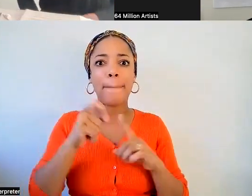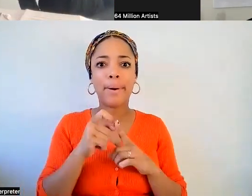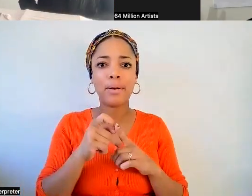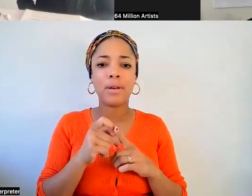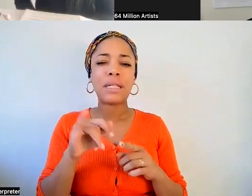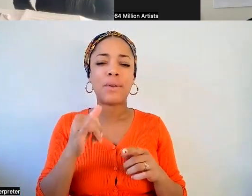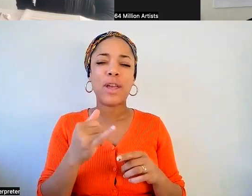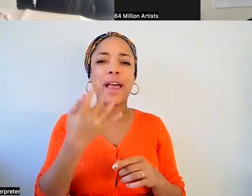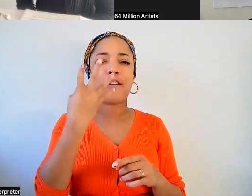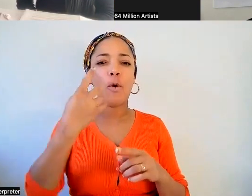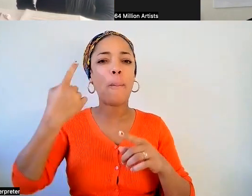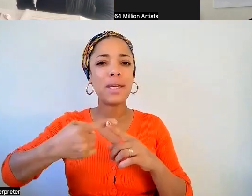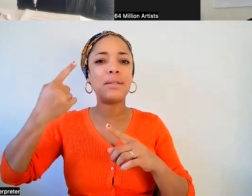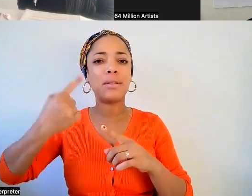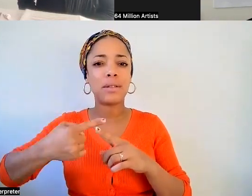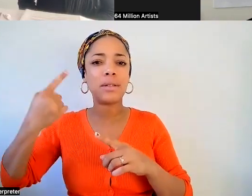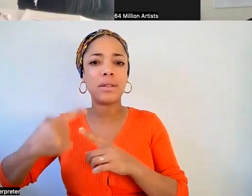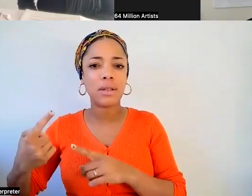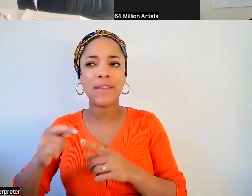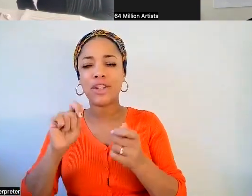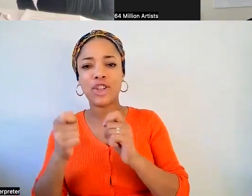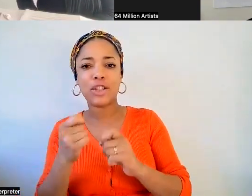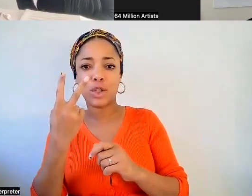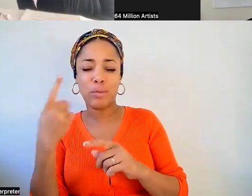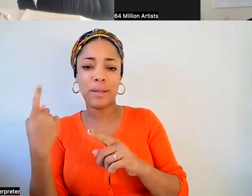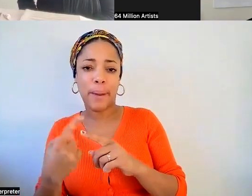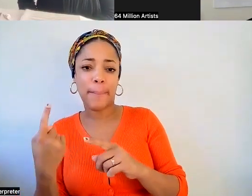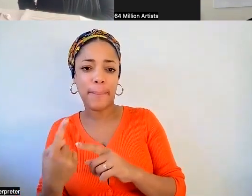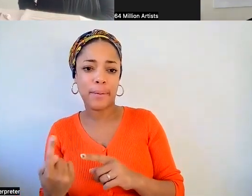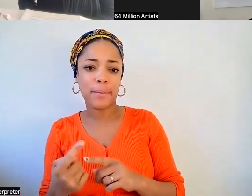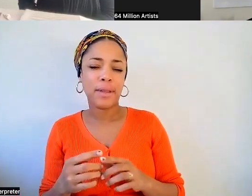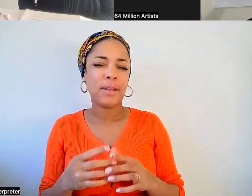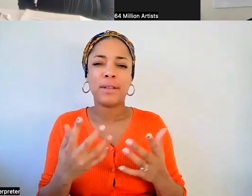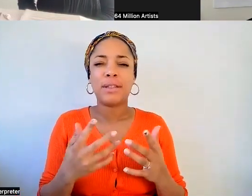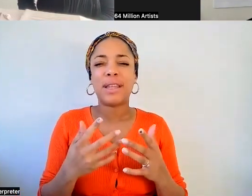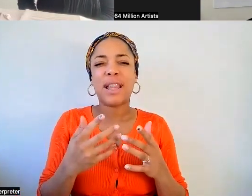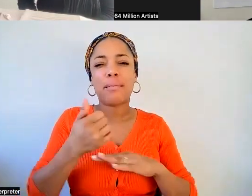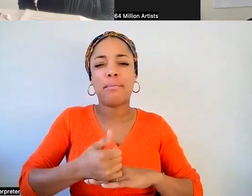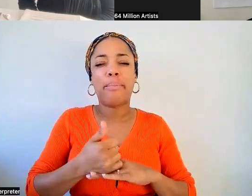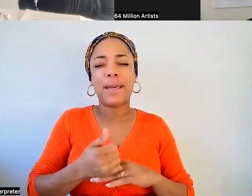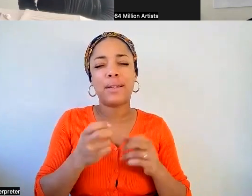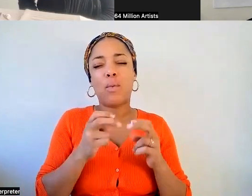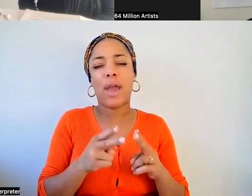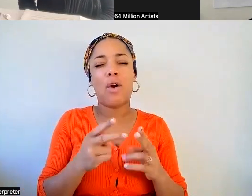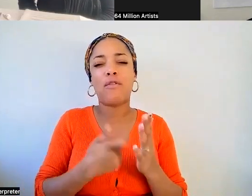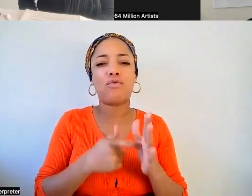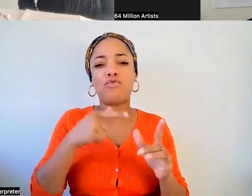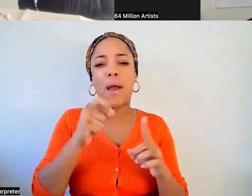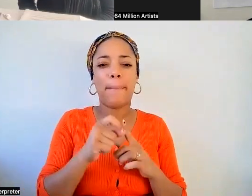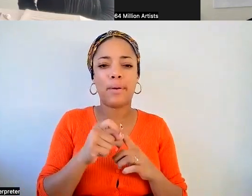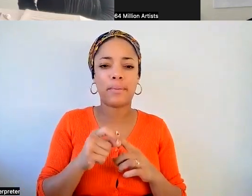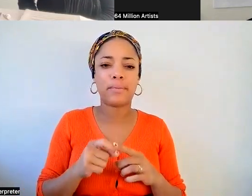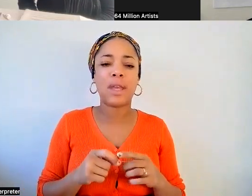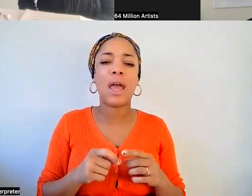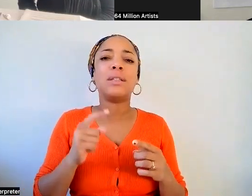into a 3-beat, occasionally 2 beats. All right. But the basic form of a lot of rap, certainly the early rap, was a 4-beat line. Ta-tum,